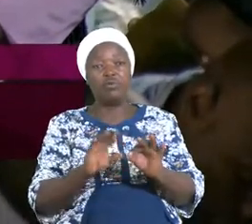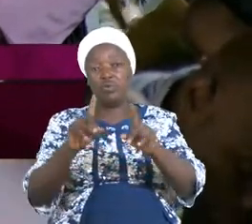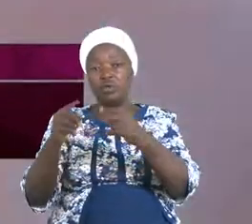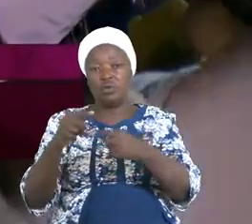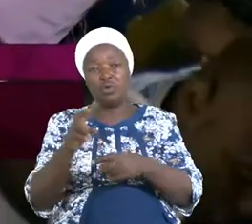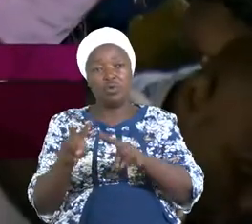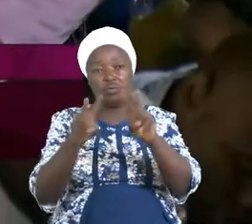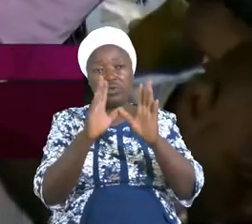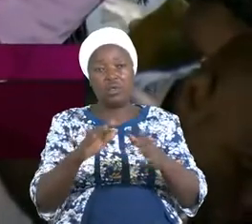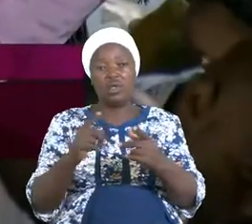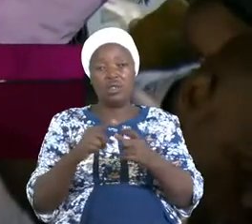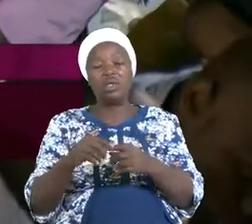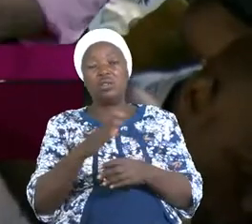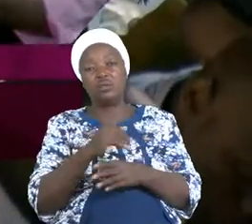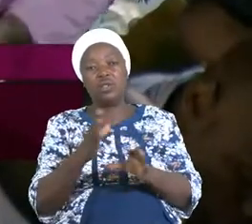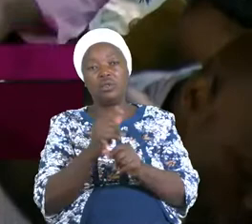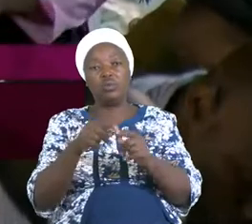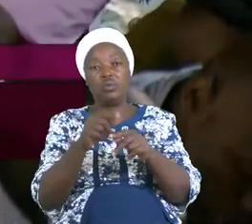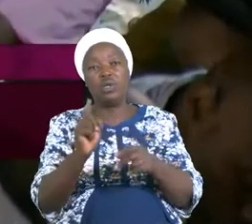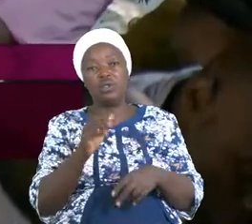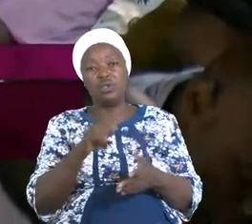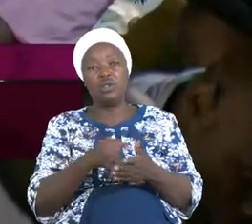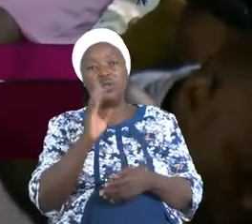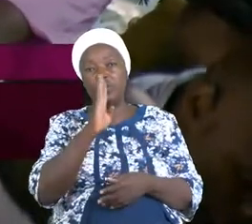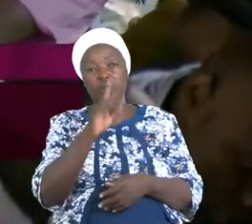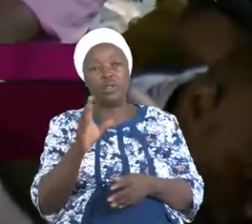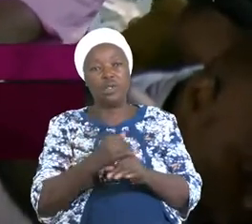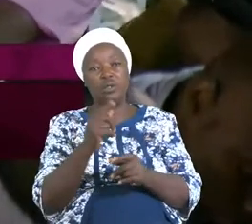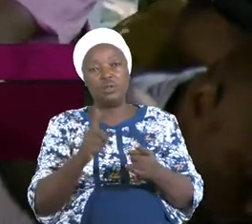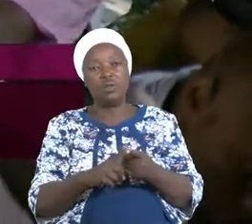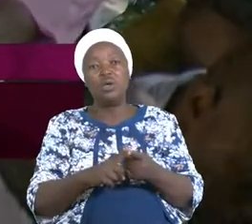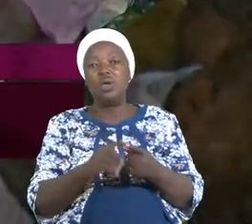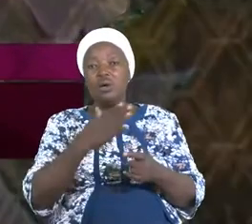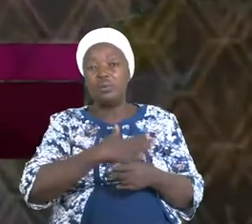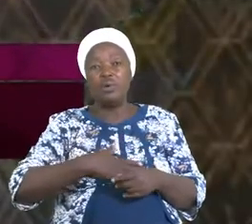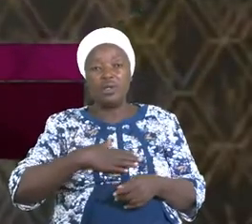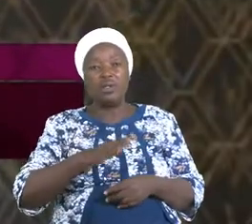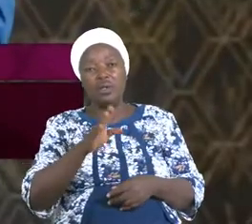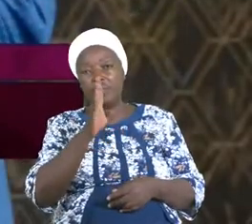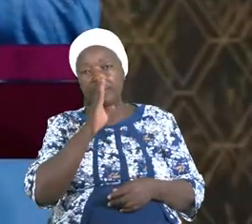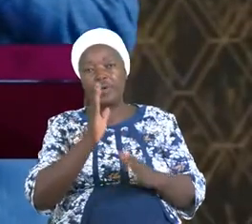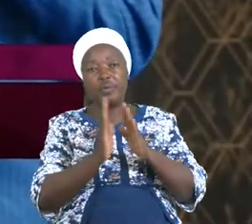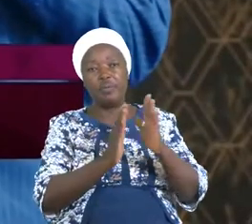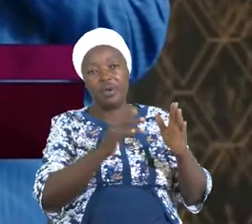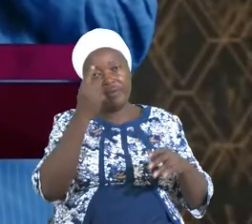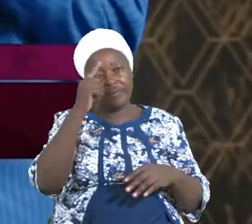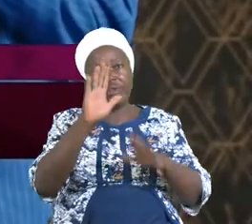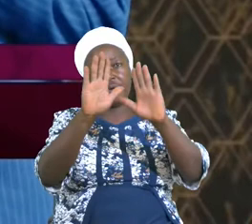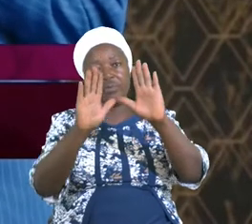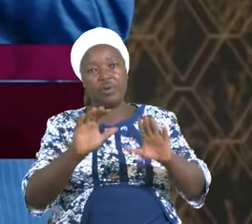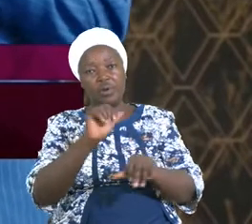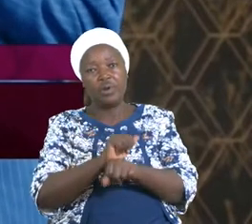Get ready for your miracle. Get ready for the touch of God upon